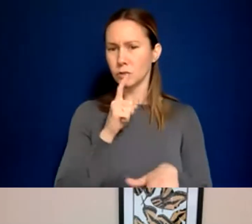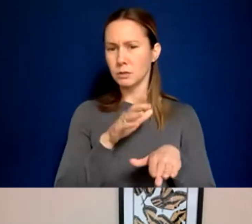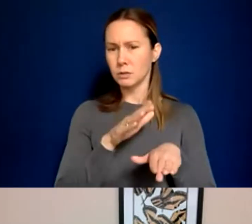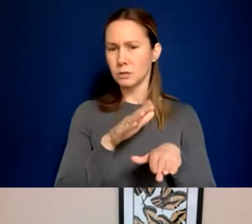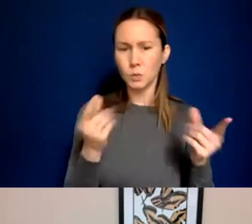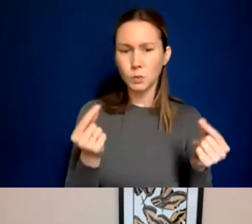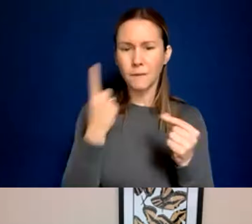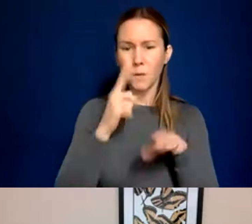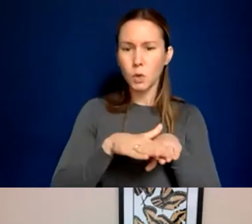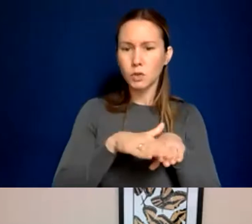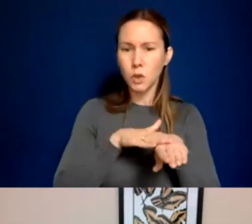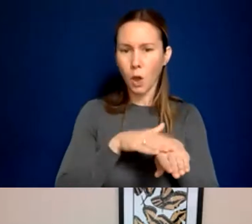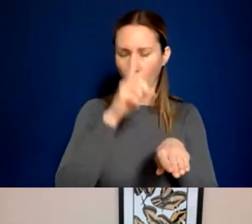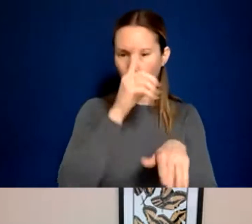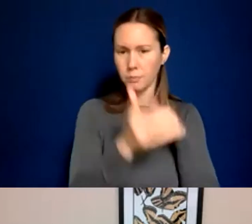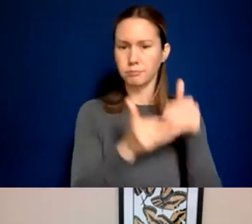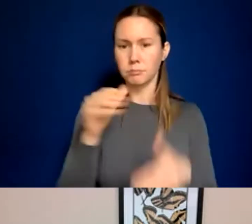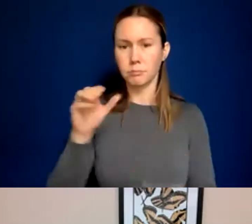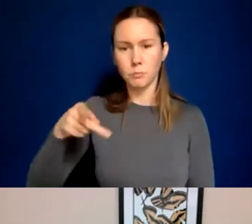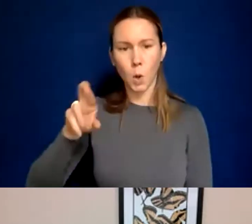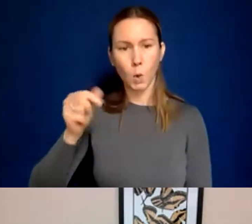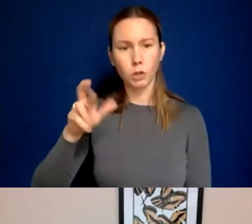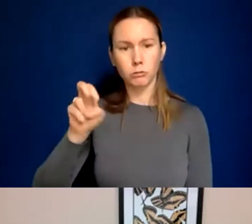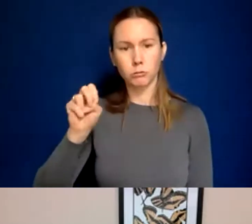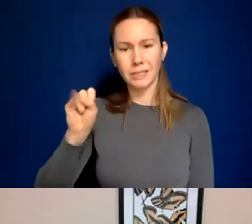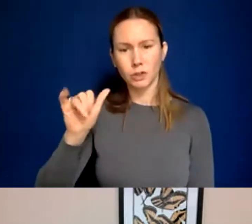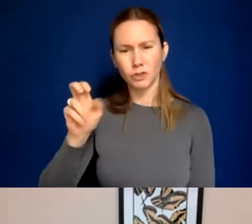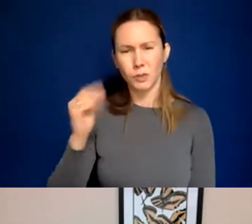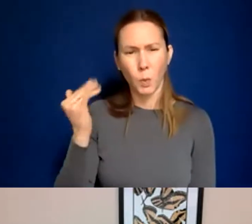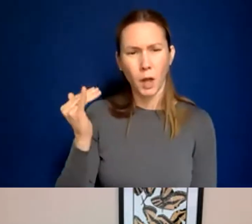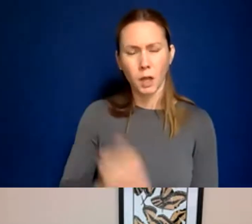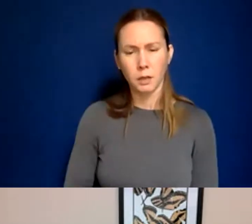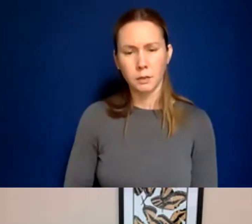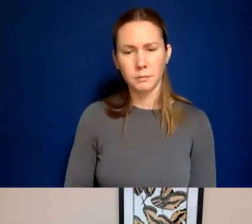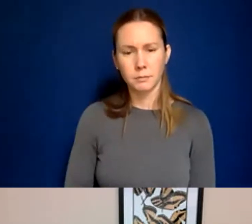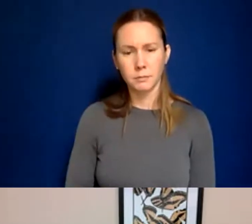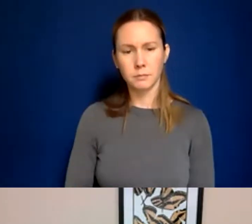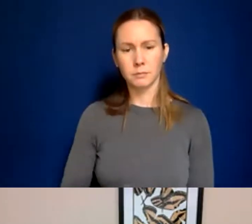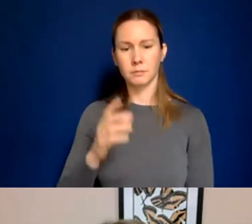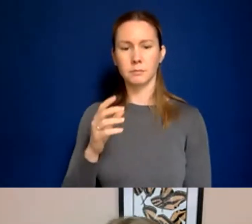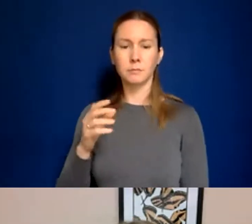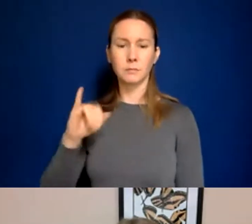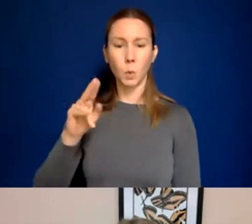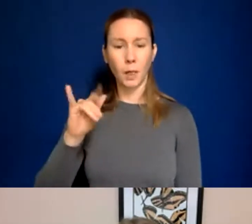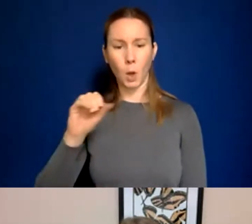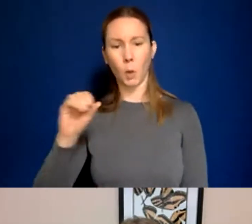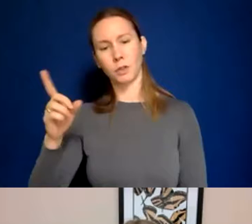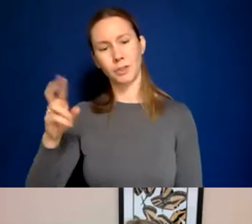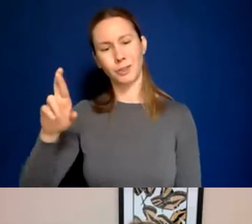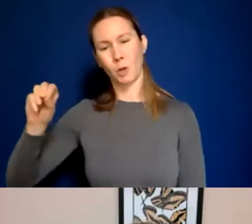progression? So Julio, could you address that? Yeah, it's an important point,